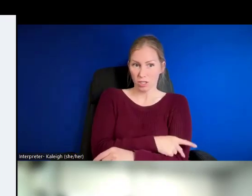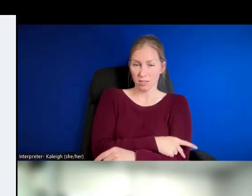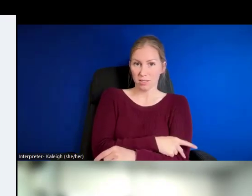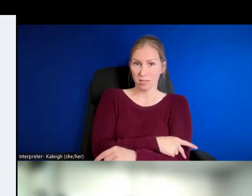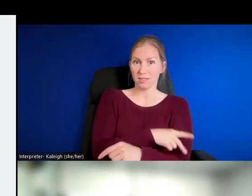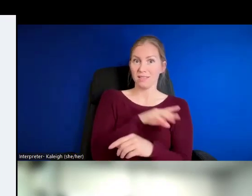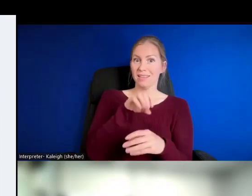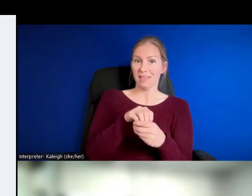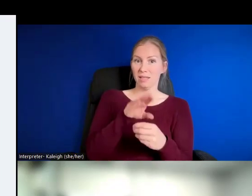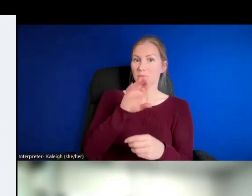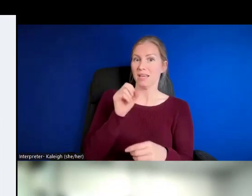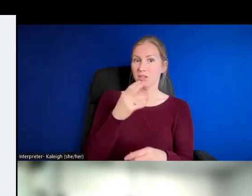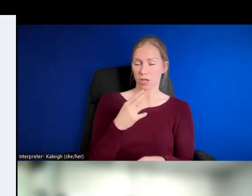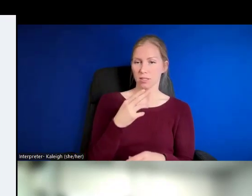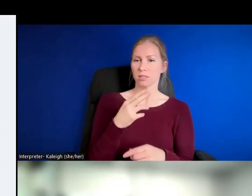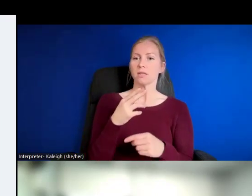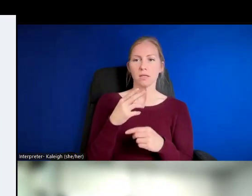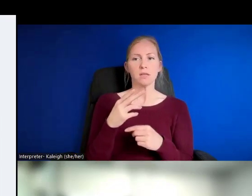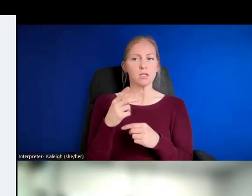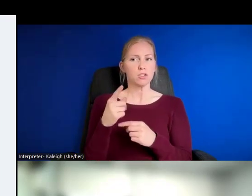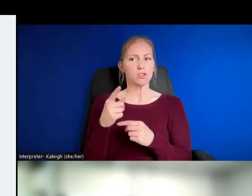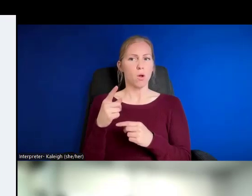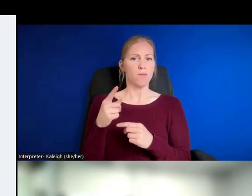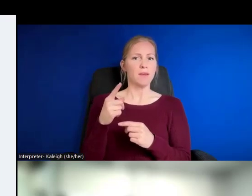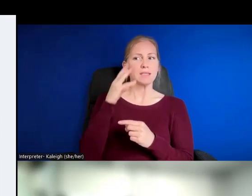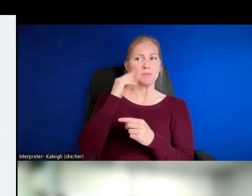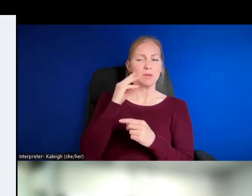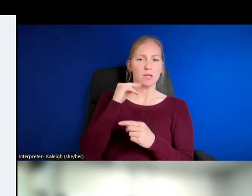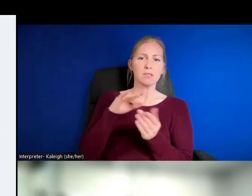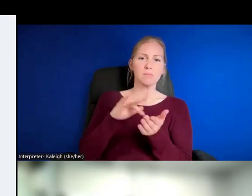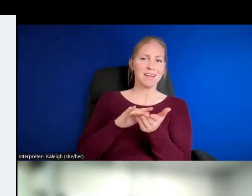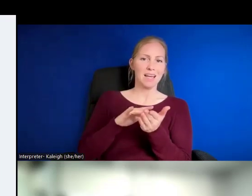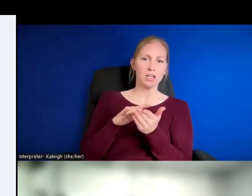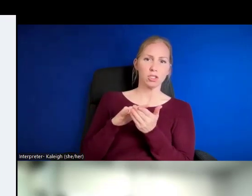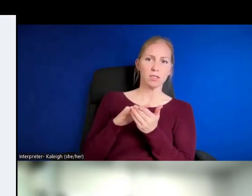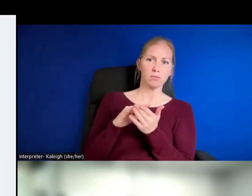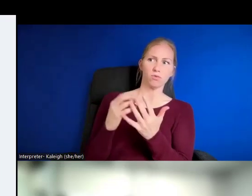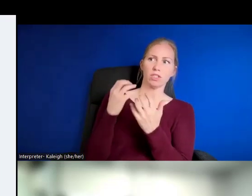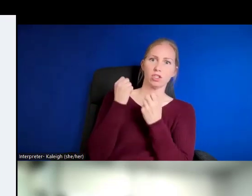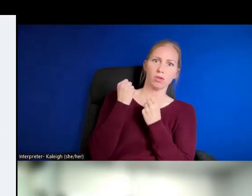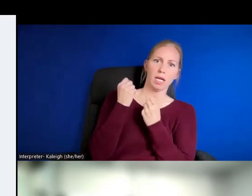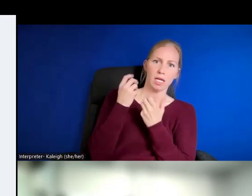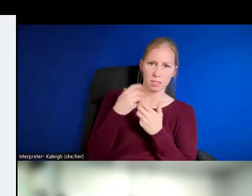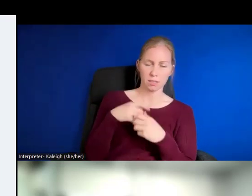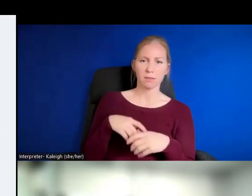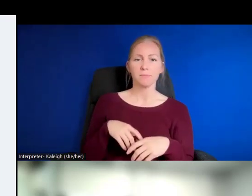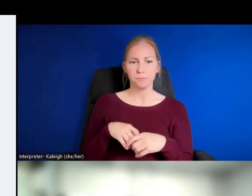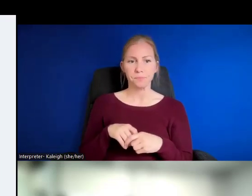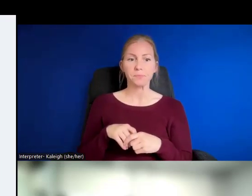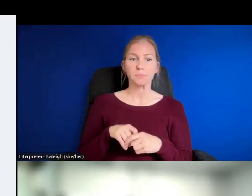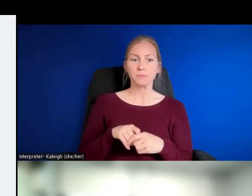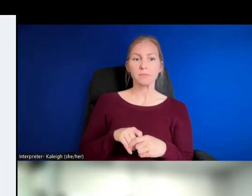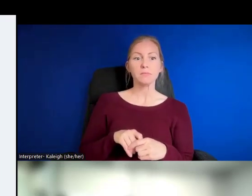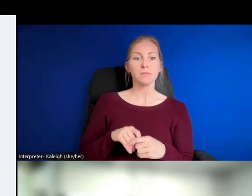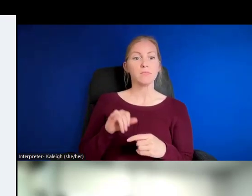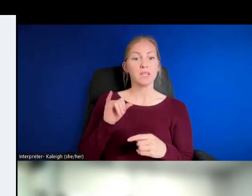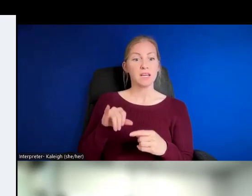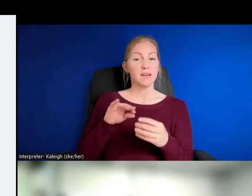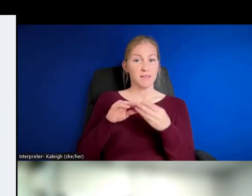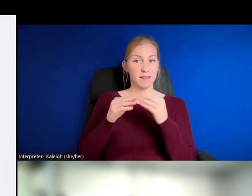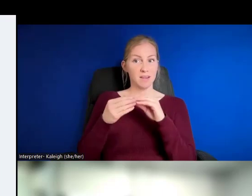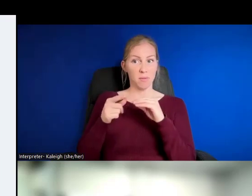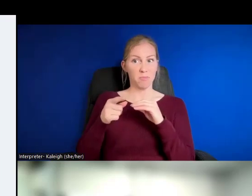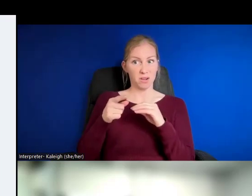given medication restraints. And since the number of actual medication restraint taking place